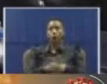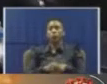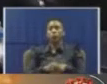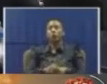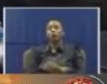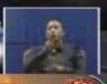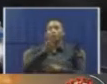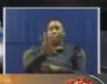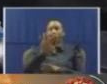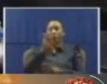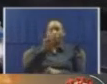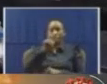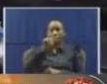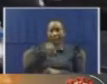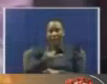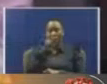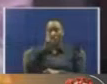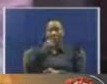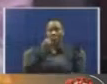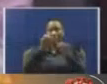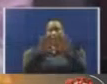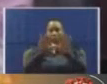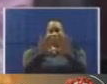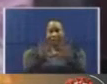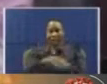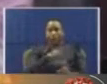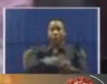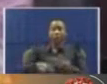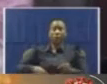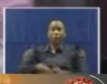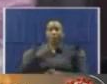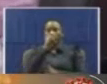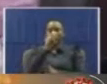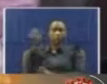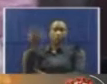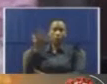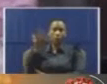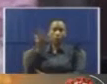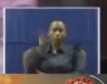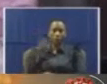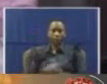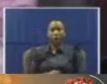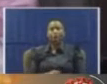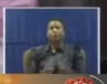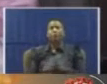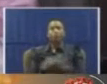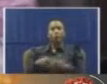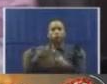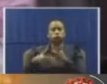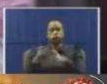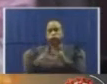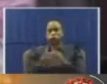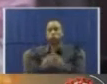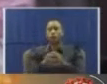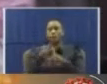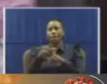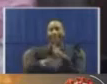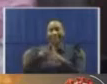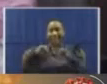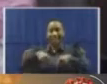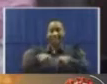of May 2019, President Ramaphosa delivered a speech that reverberated for months throughout the country.